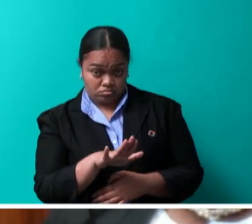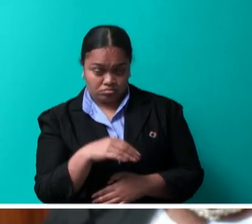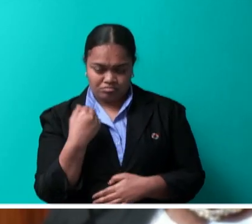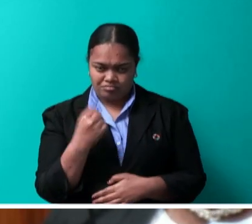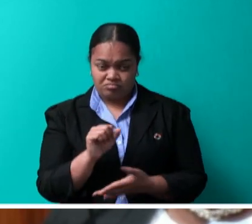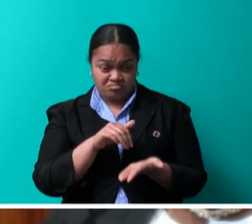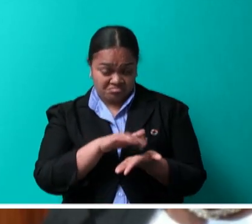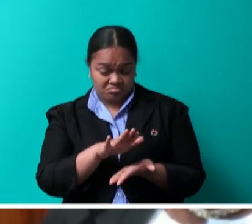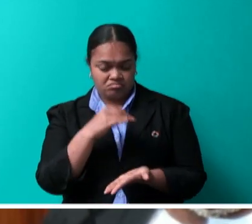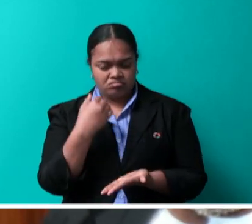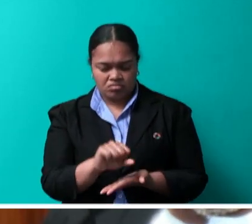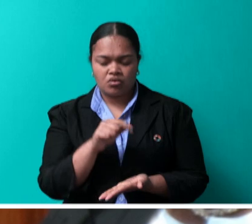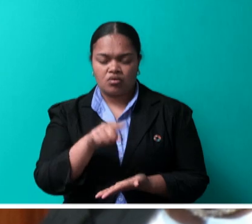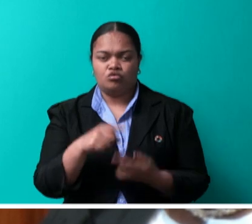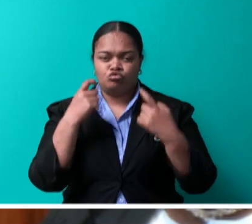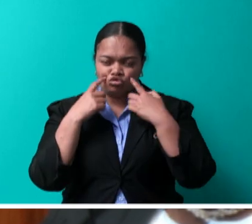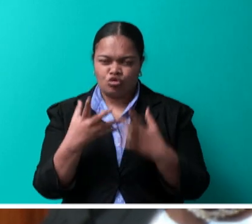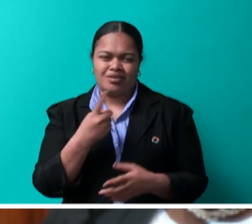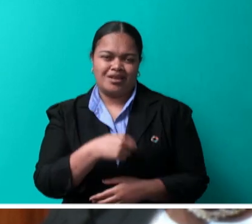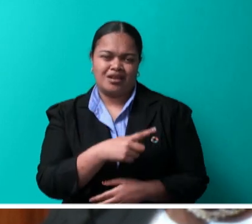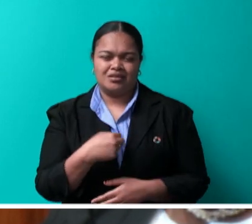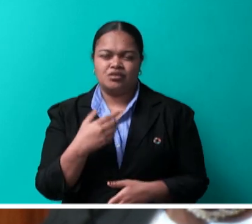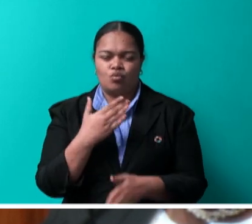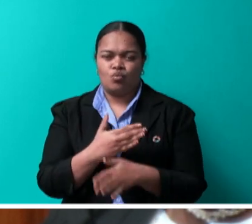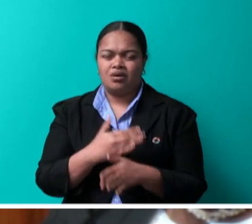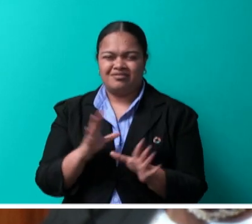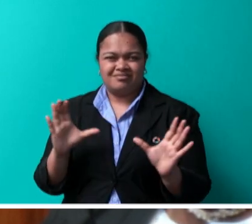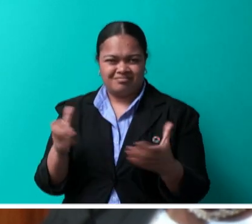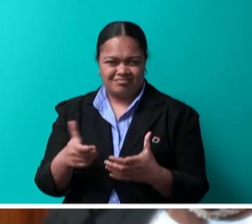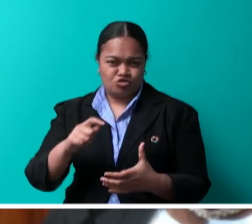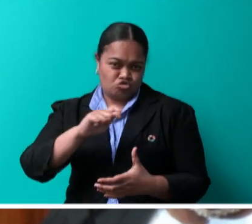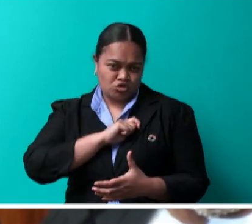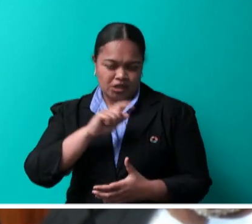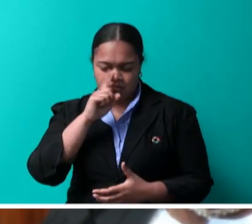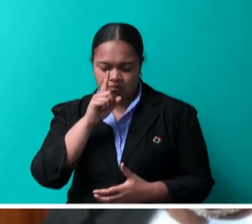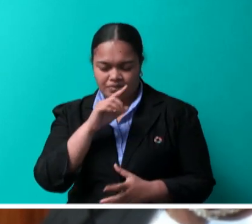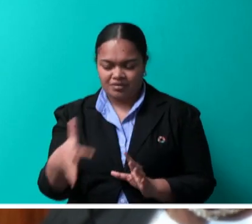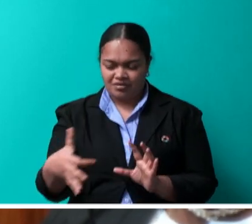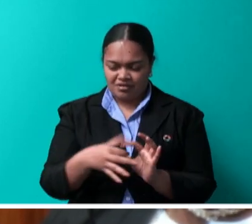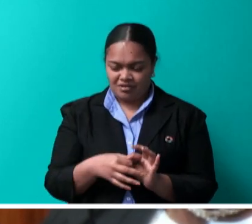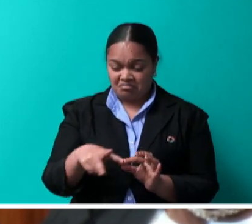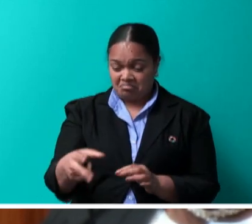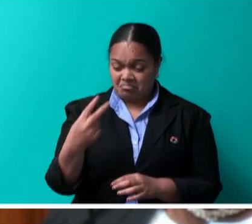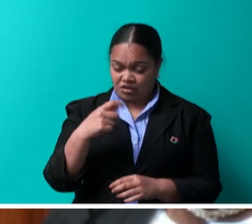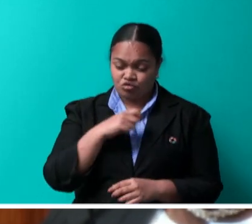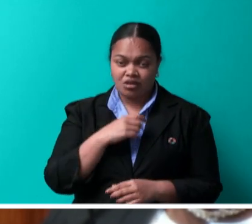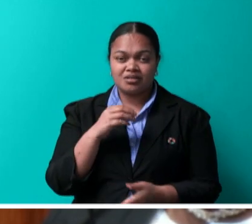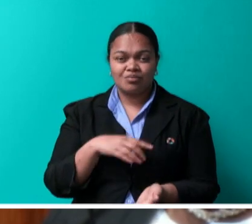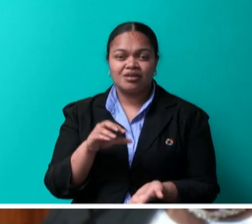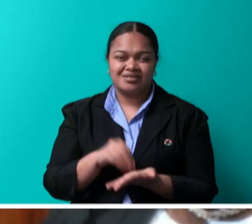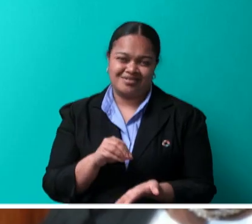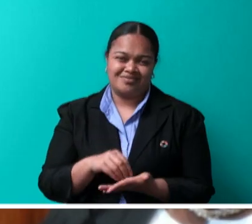It reflects the dedication of our healthcare workforce, the trust of the people that we serve, and the enduring